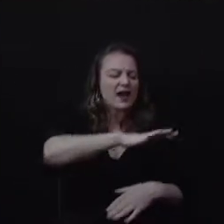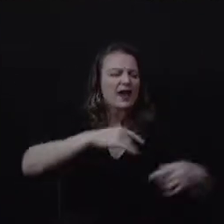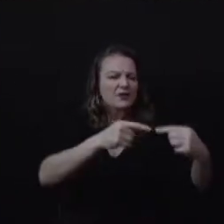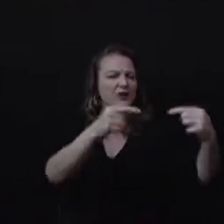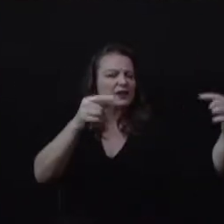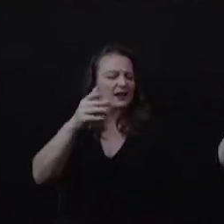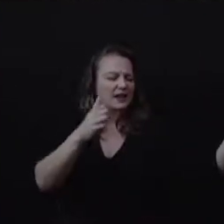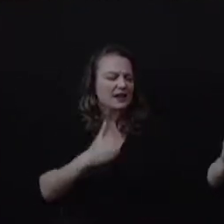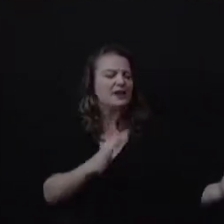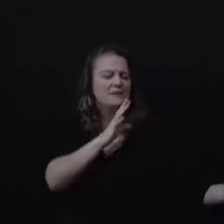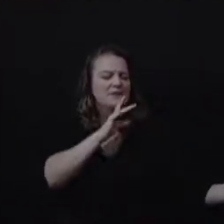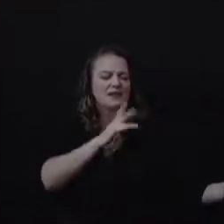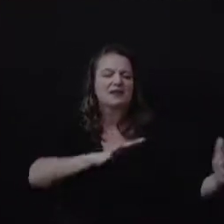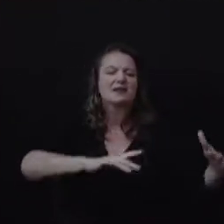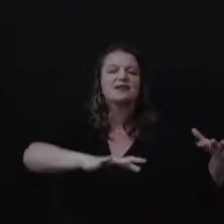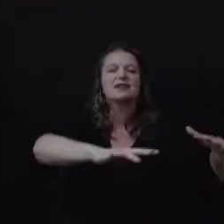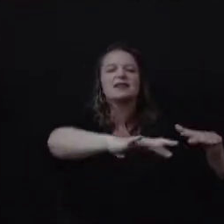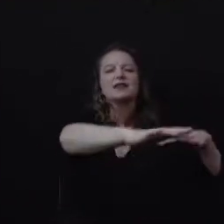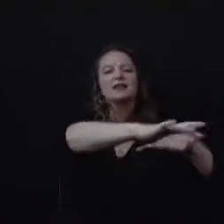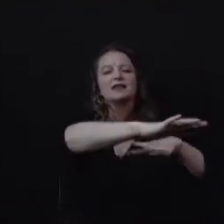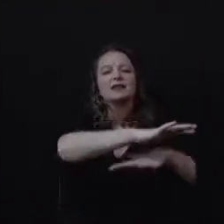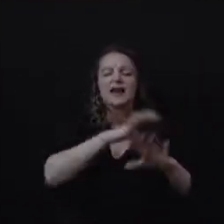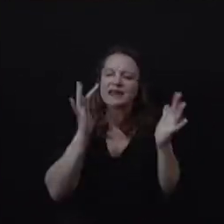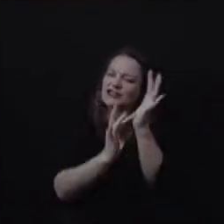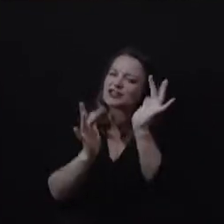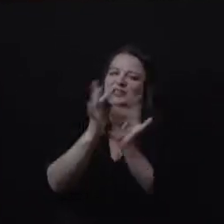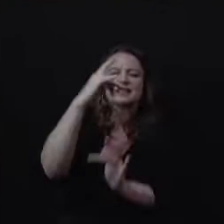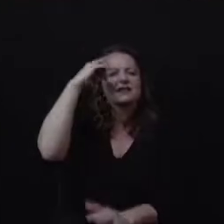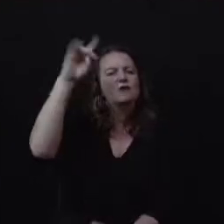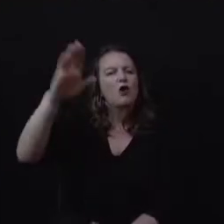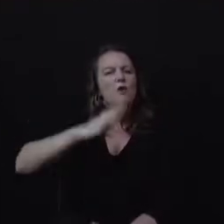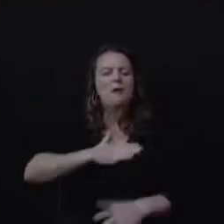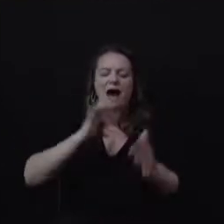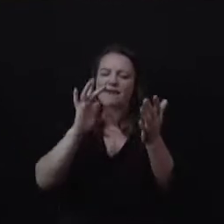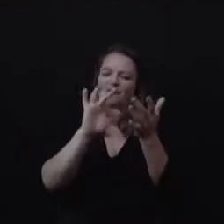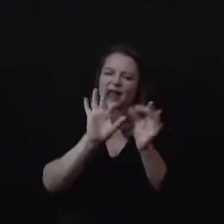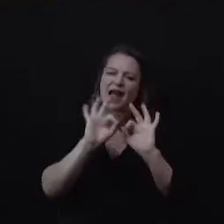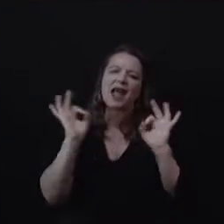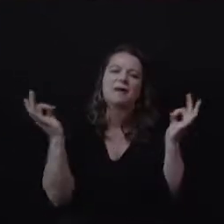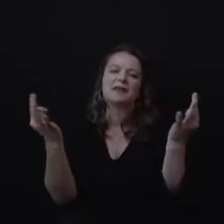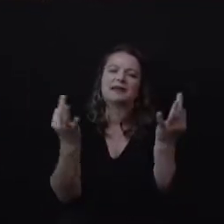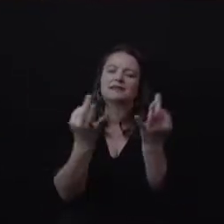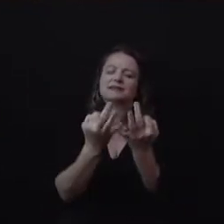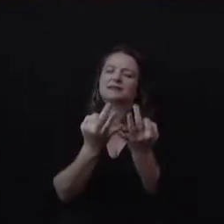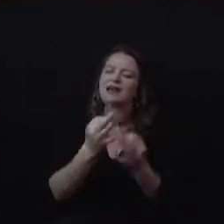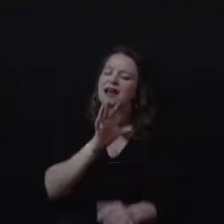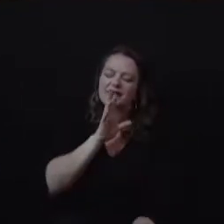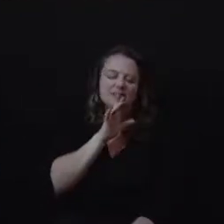Jesus for my family,